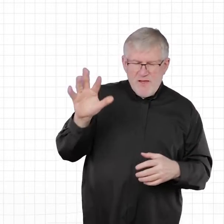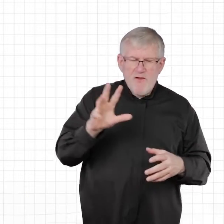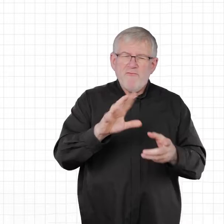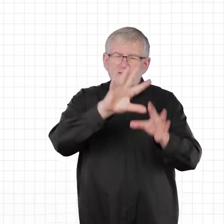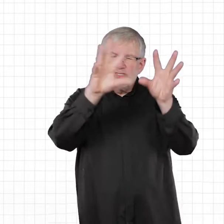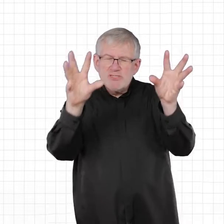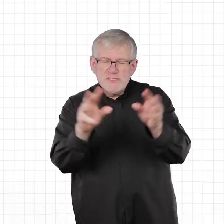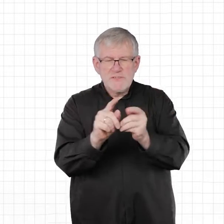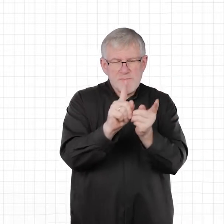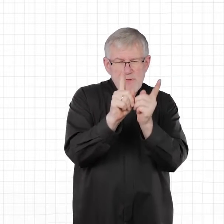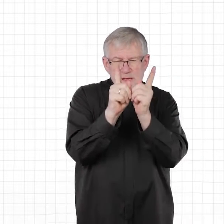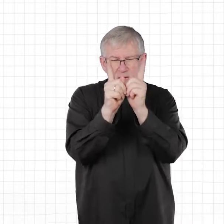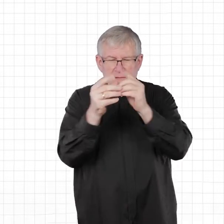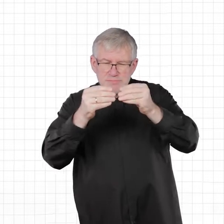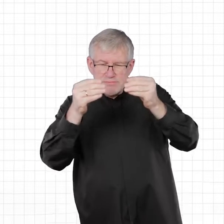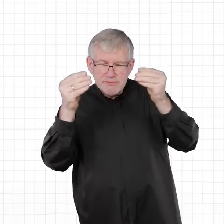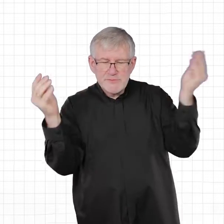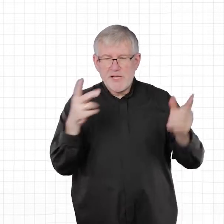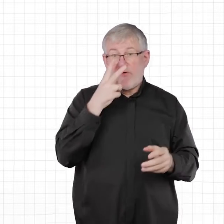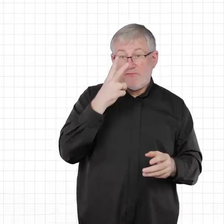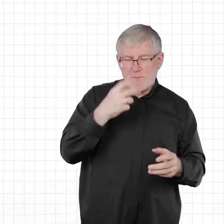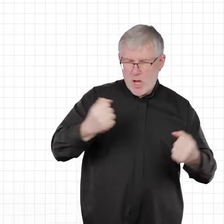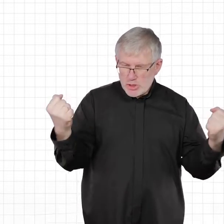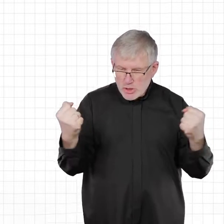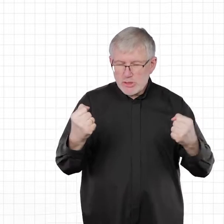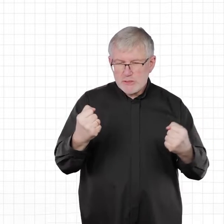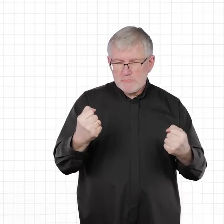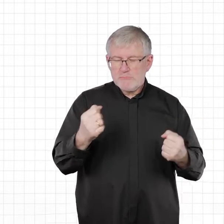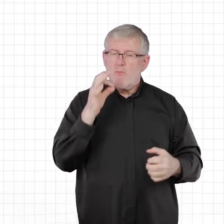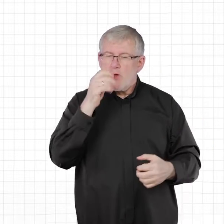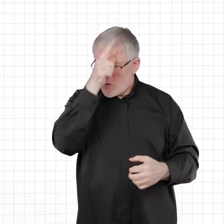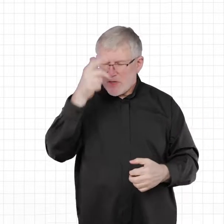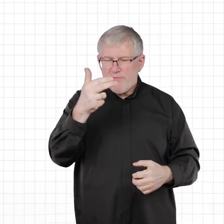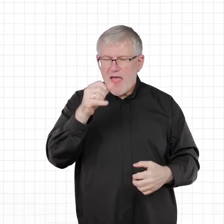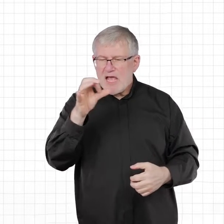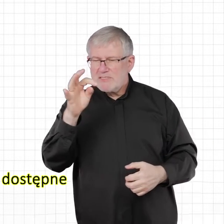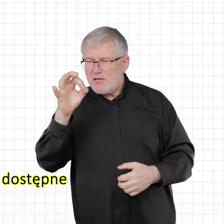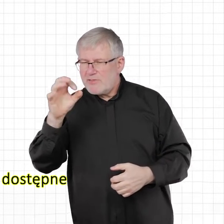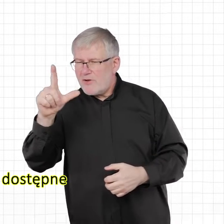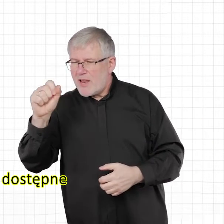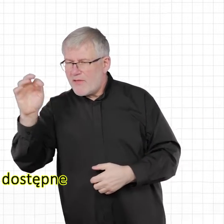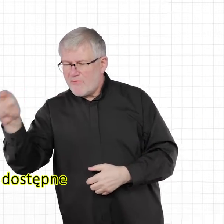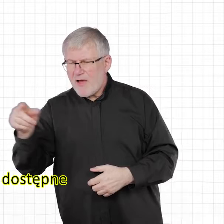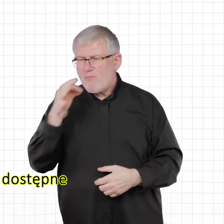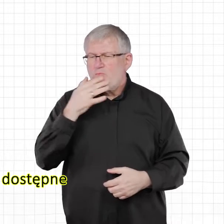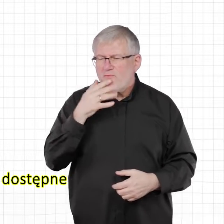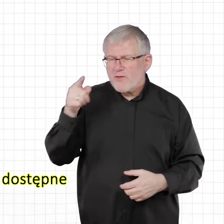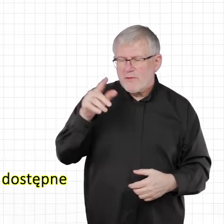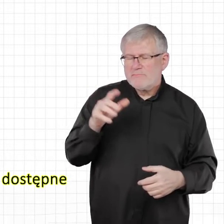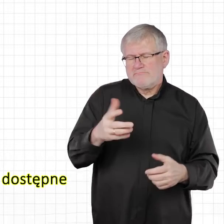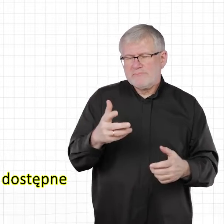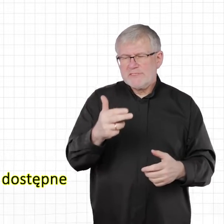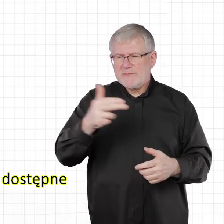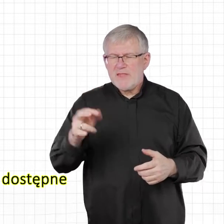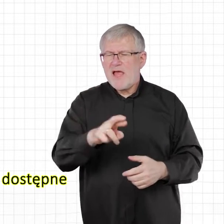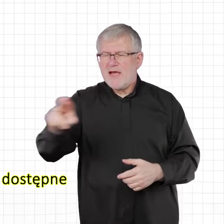and we know some teachers who are helping them, and there are some there's even a very